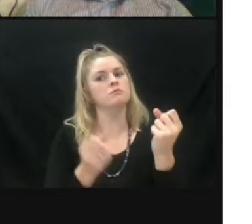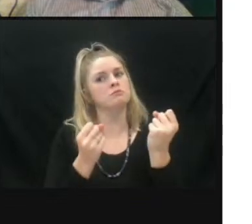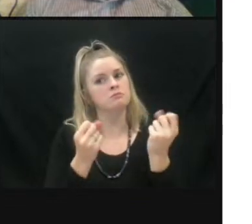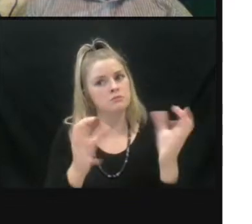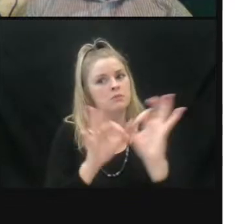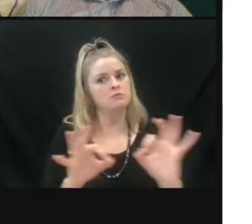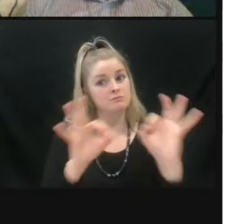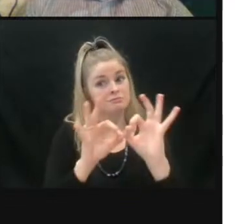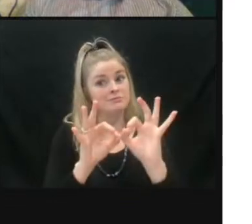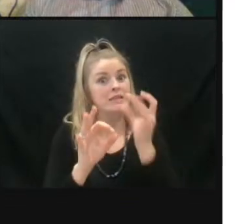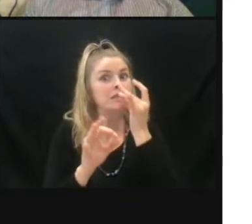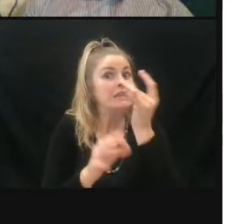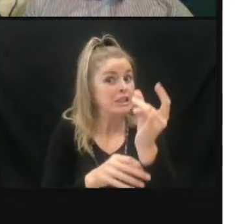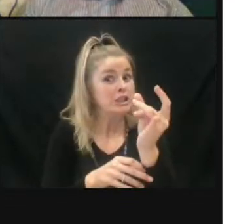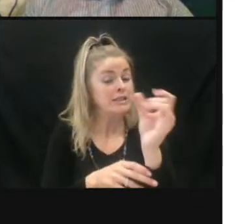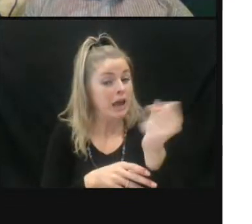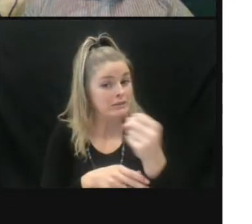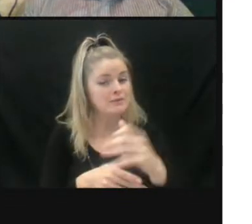which is delicious.